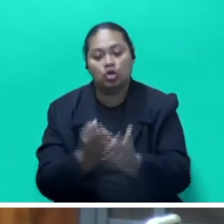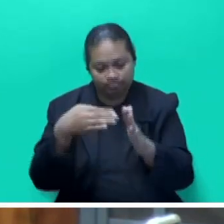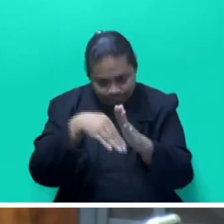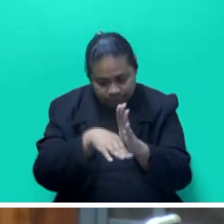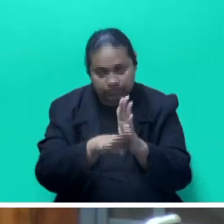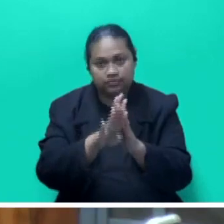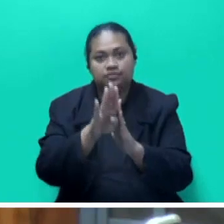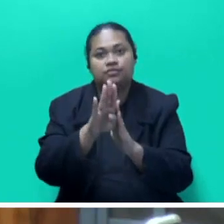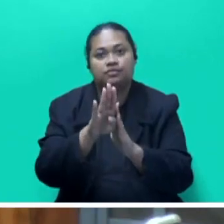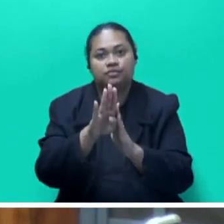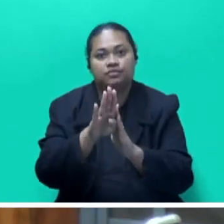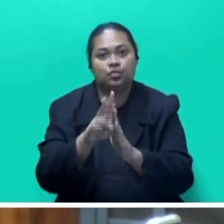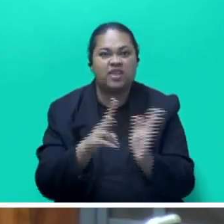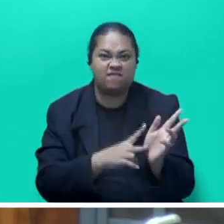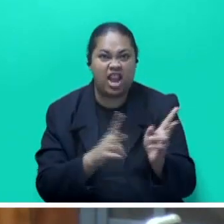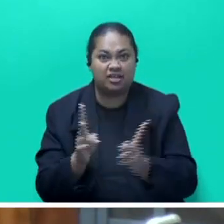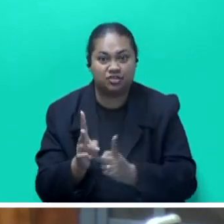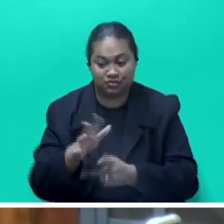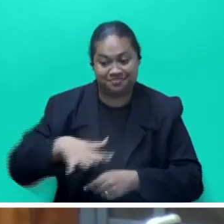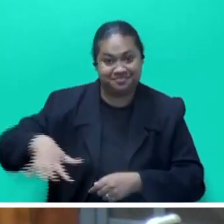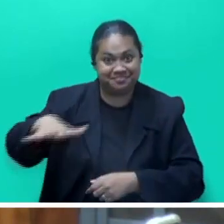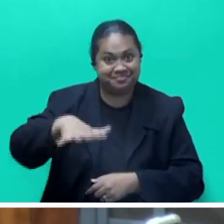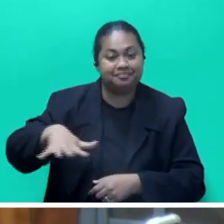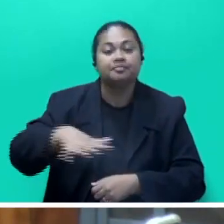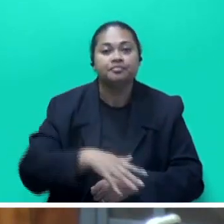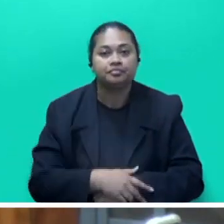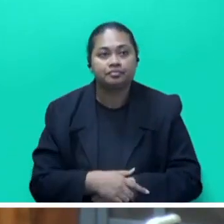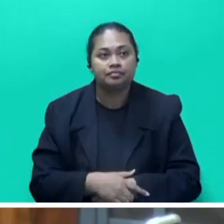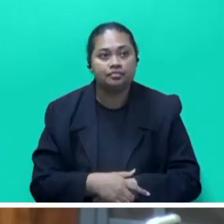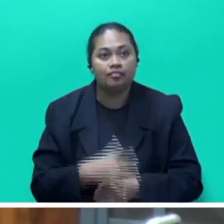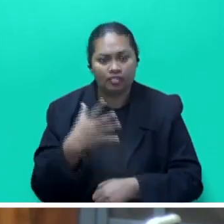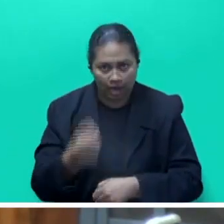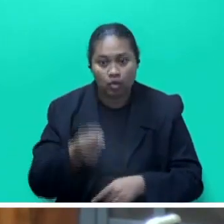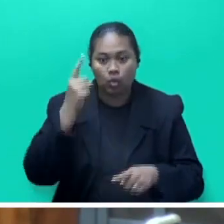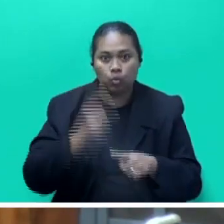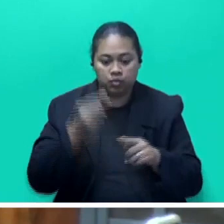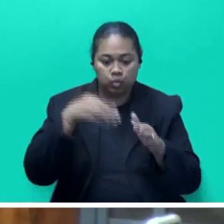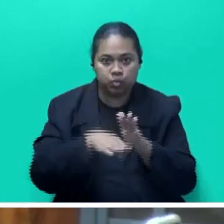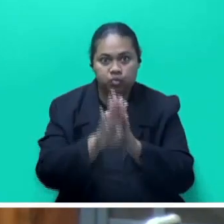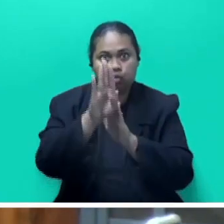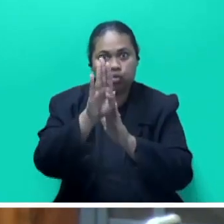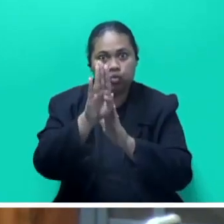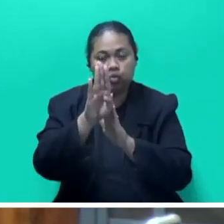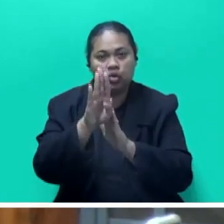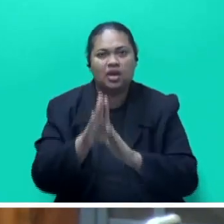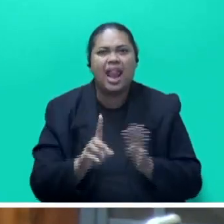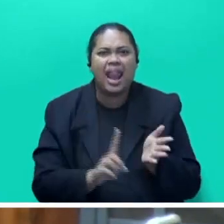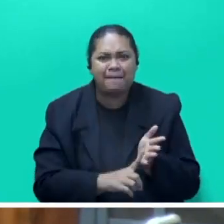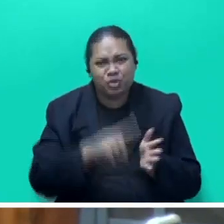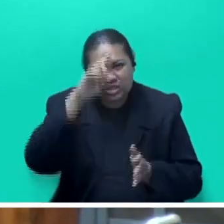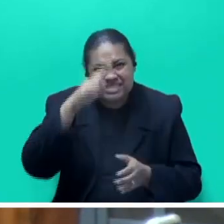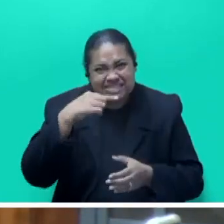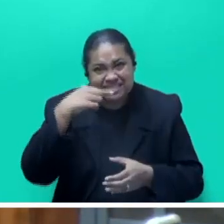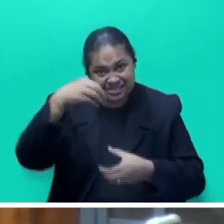of Mele Village. And finally, Mr. Speaker, sir, there's been a spike in leptospirosis. Typhoid, dengue fever, and diarrhea cases